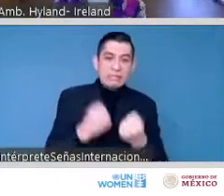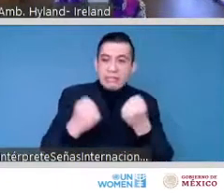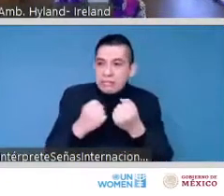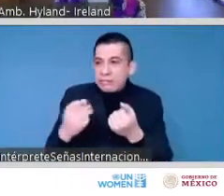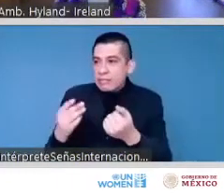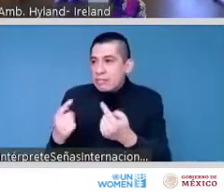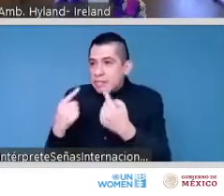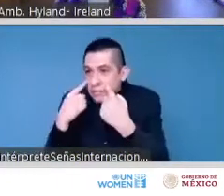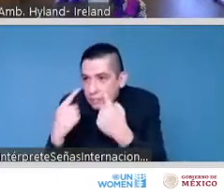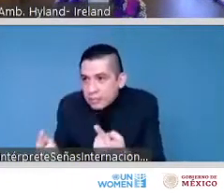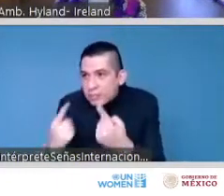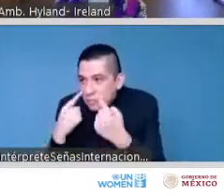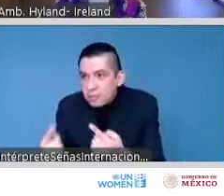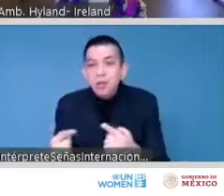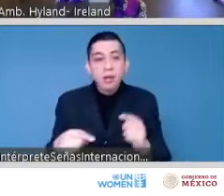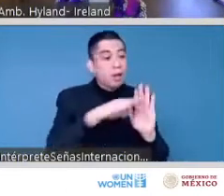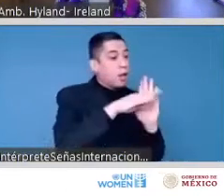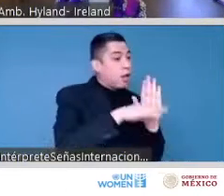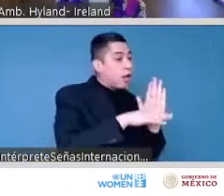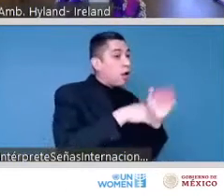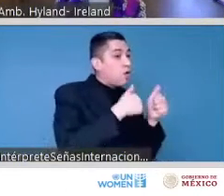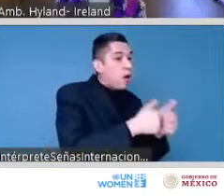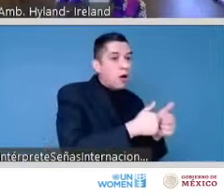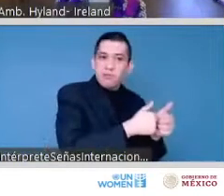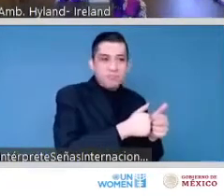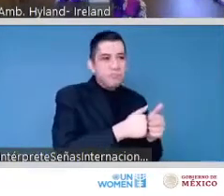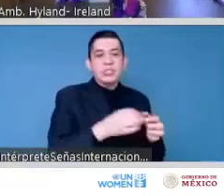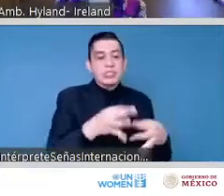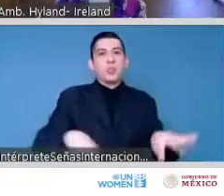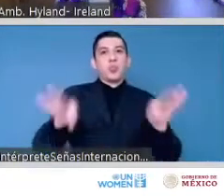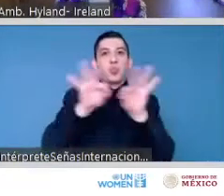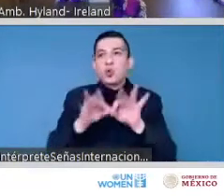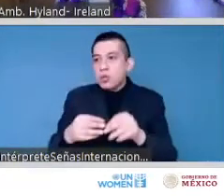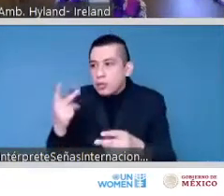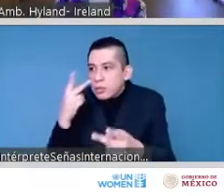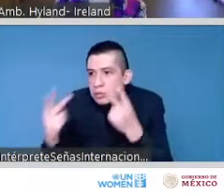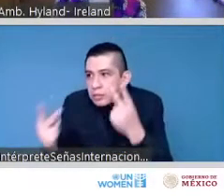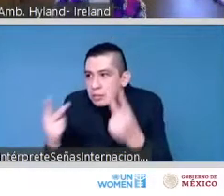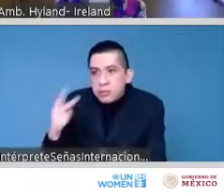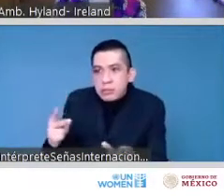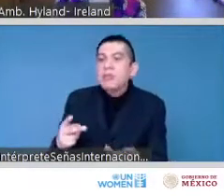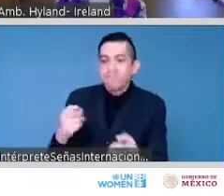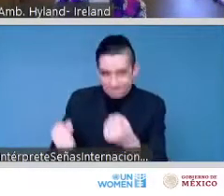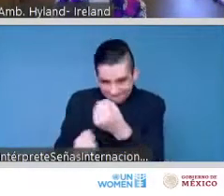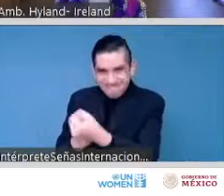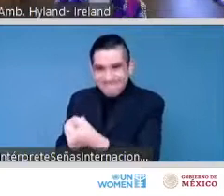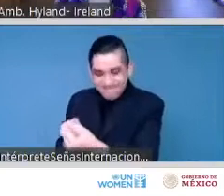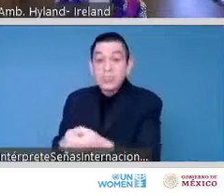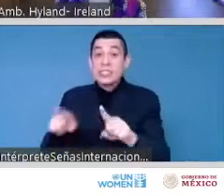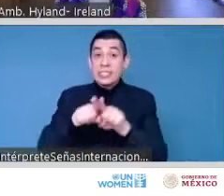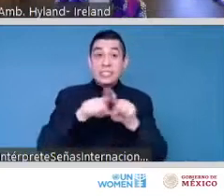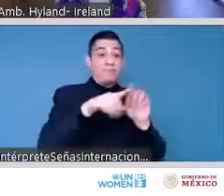violence, both in international and non-international armed conflict, against women and girls, boys and men, and